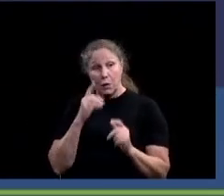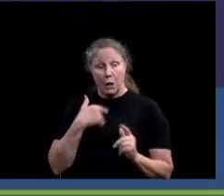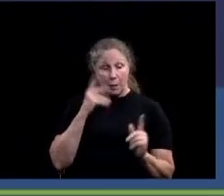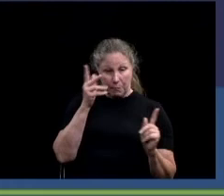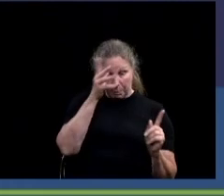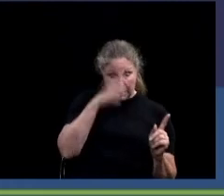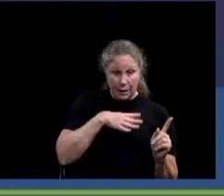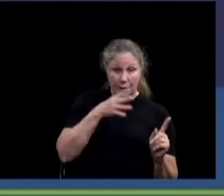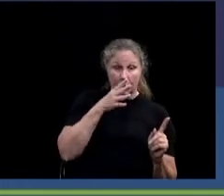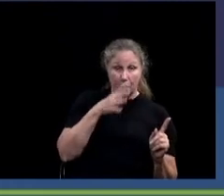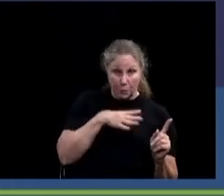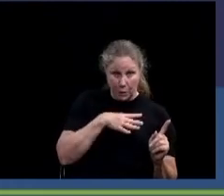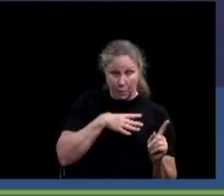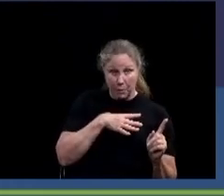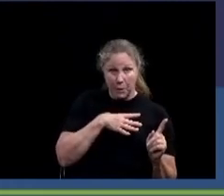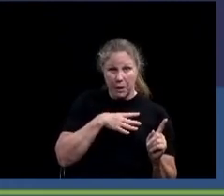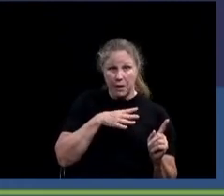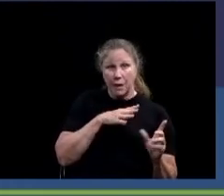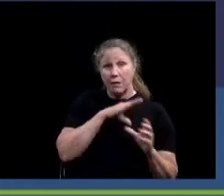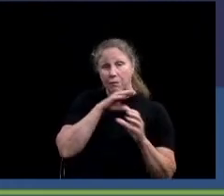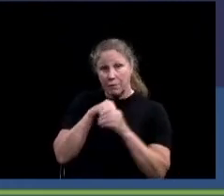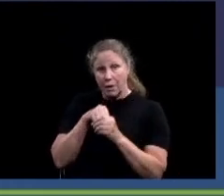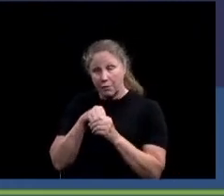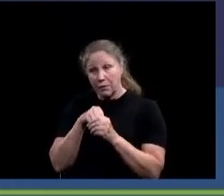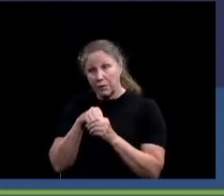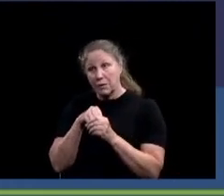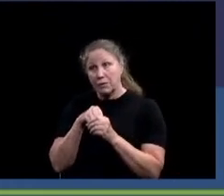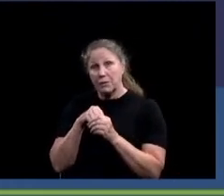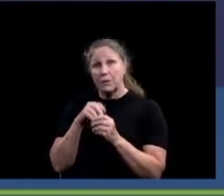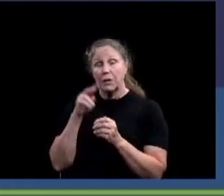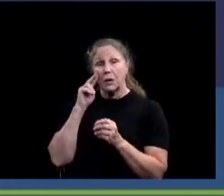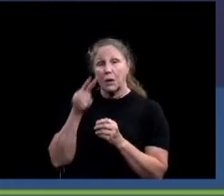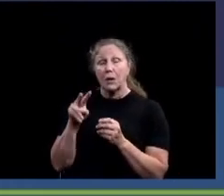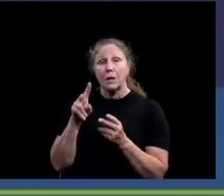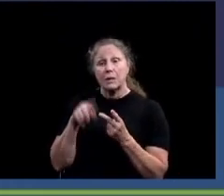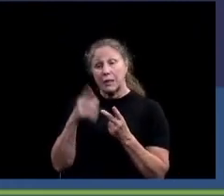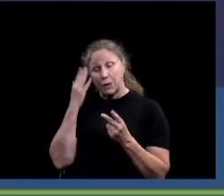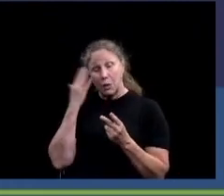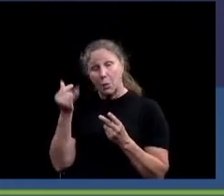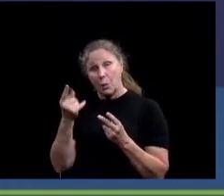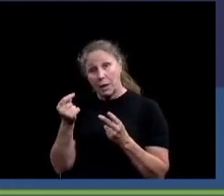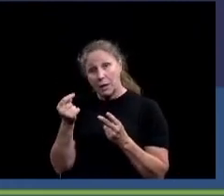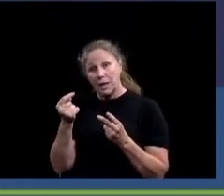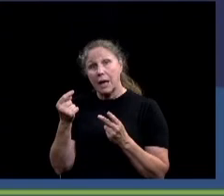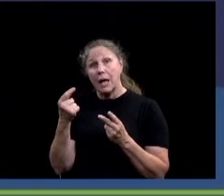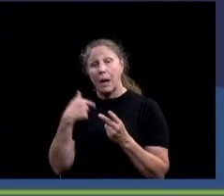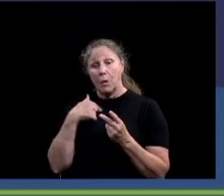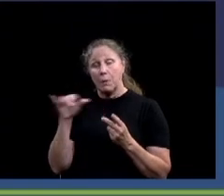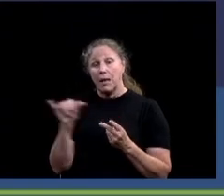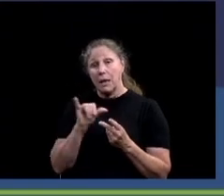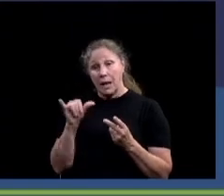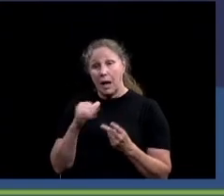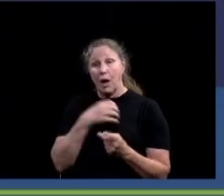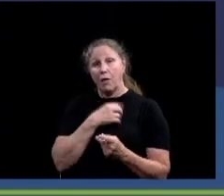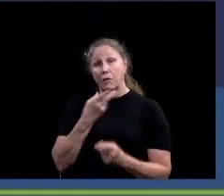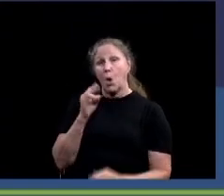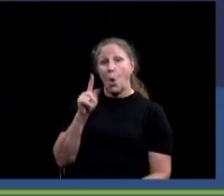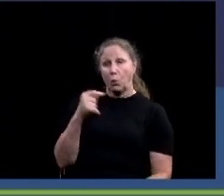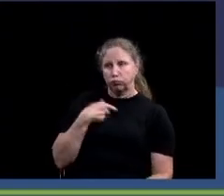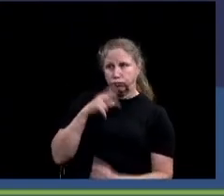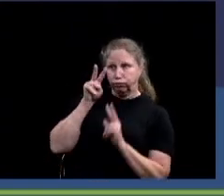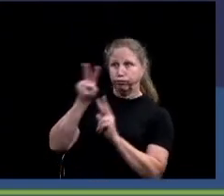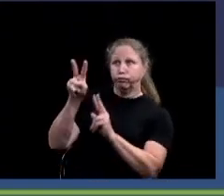look up and see officers and say, you know what, I want to be like Officer Holt. And so then that